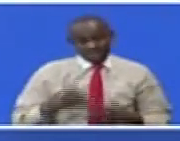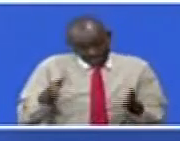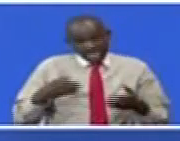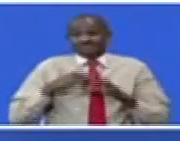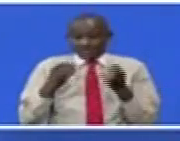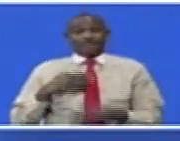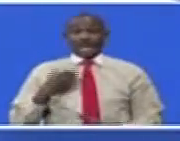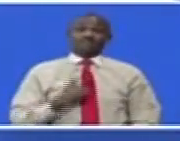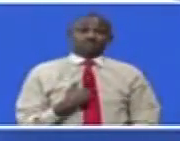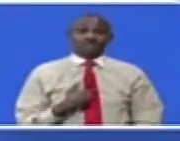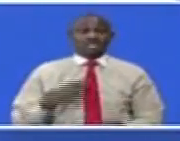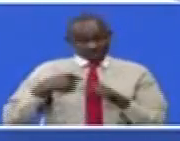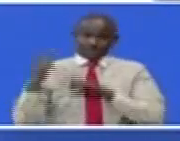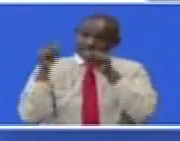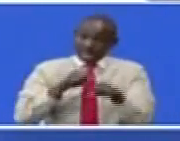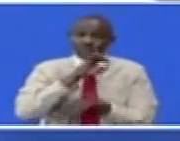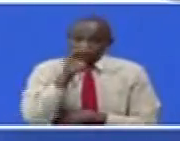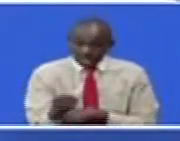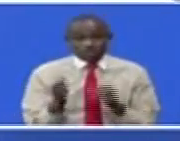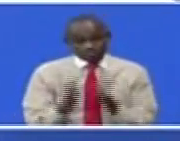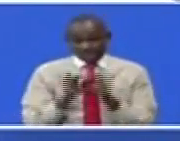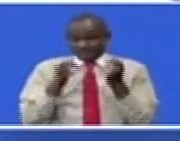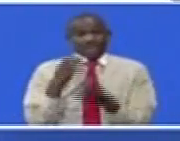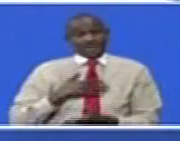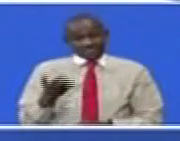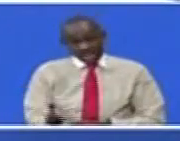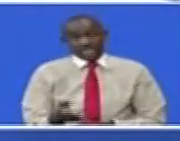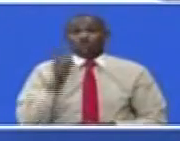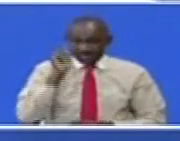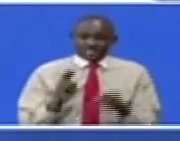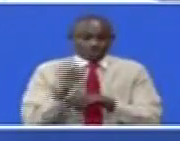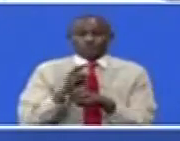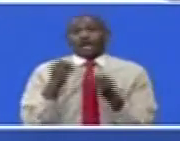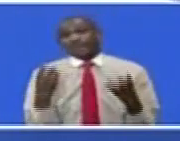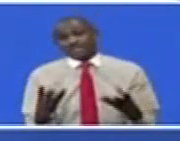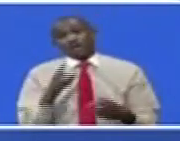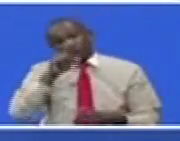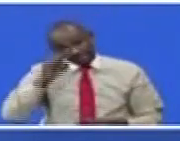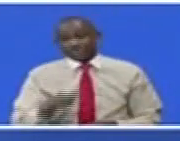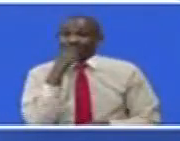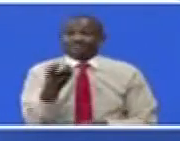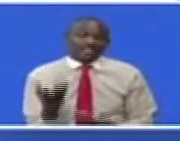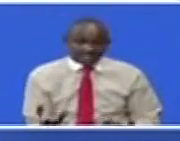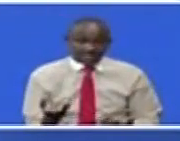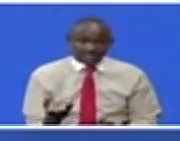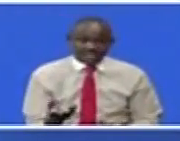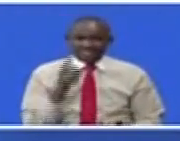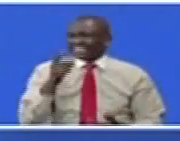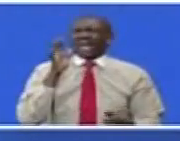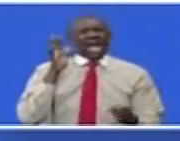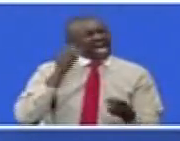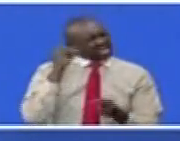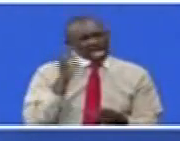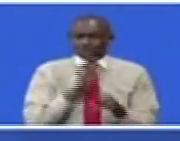the family. If you come in town with this small family like this, you need to spend not less than 1,500. That is the highest